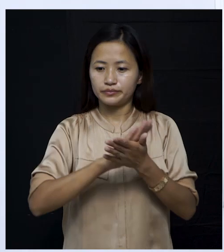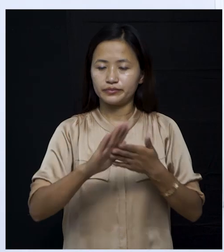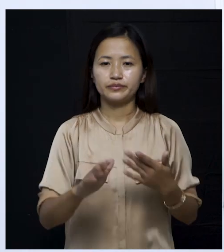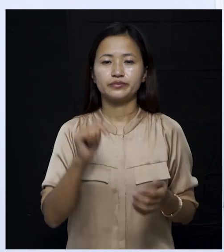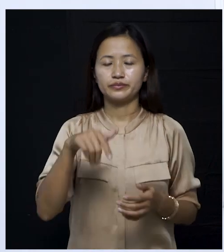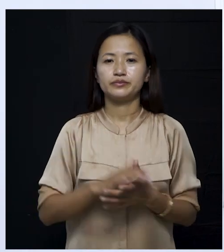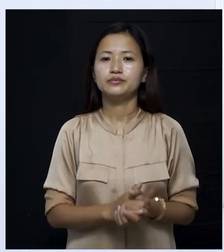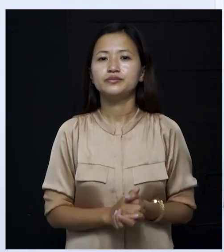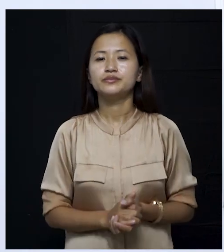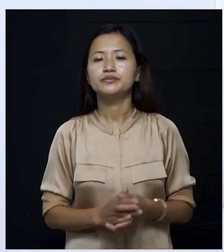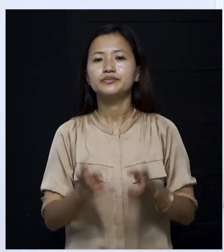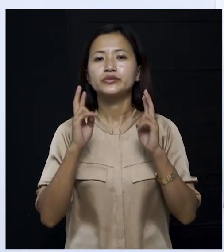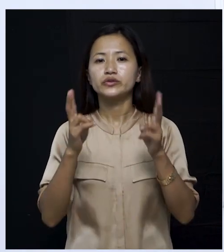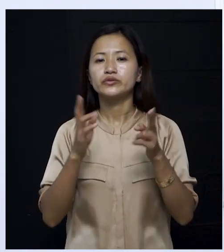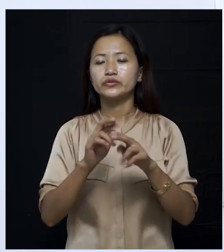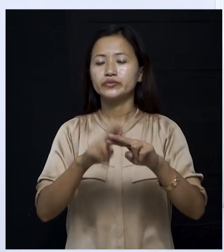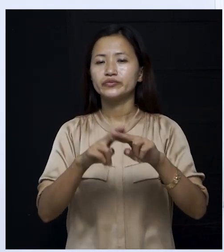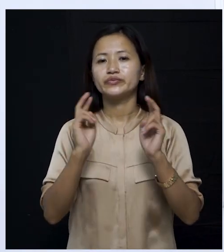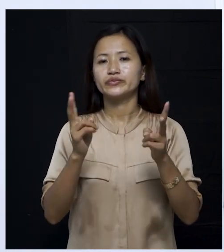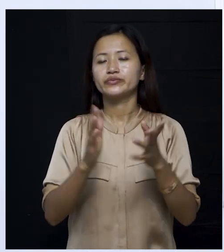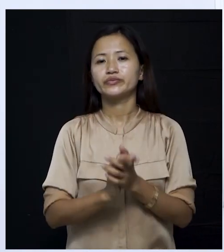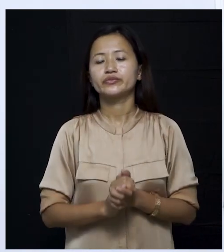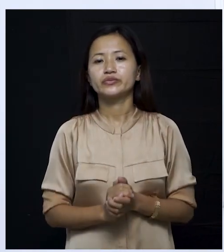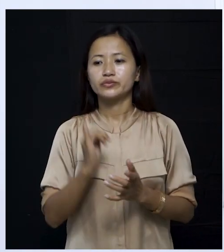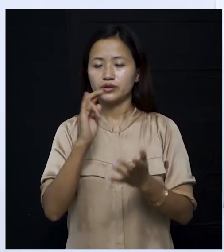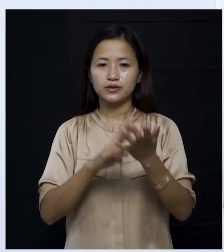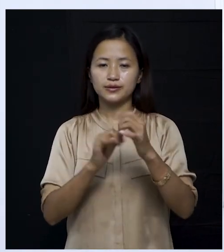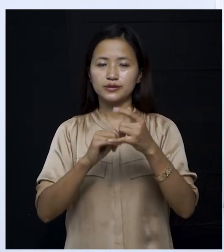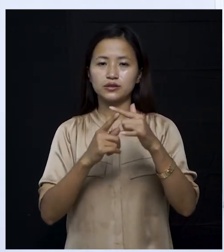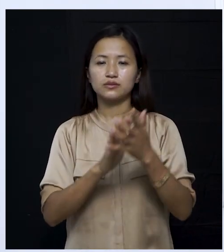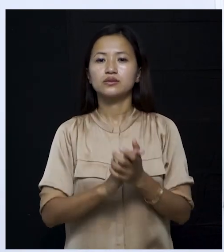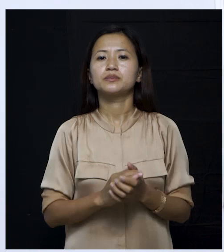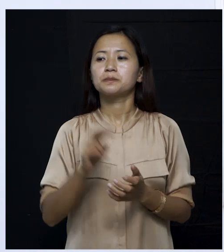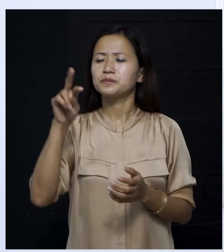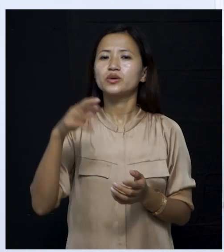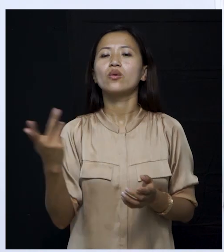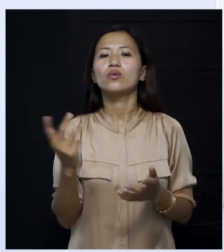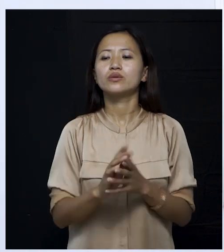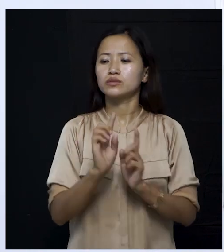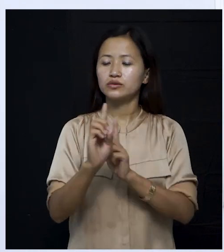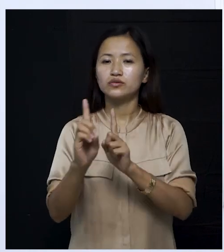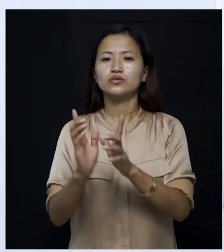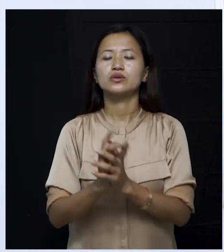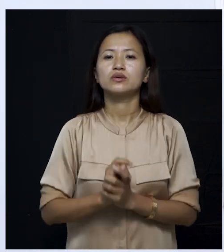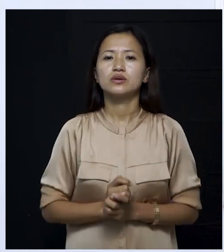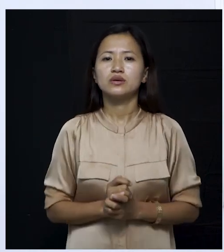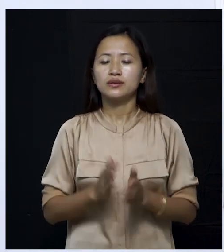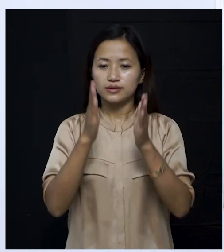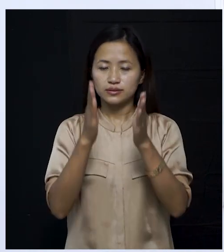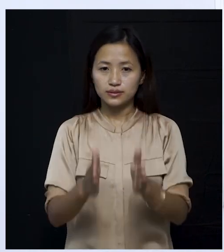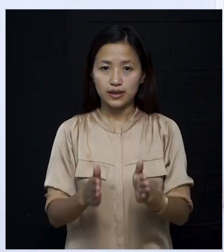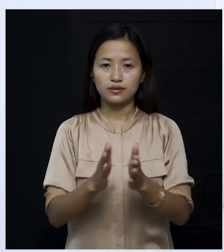that now. Formal financial institution means where you need to follow a set